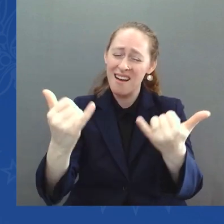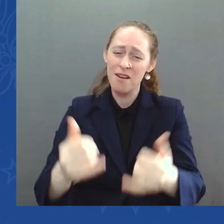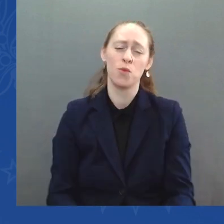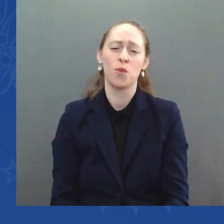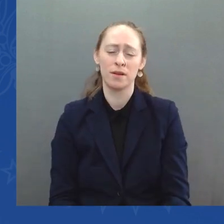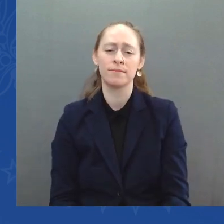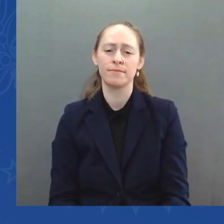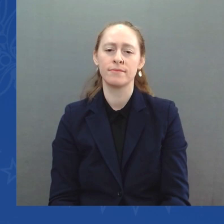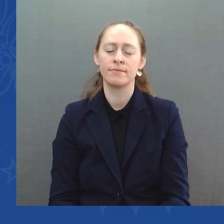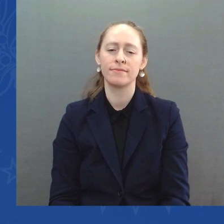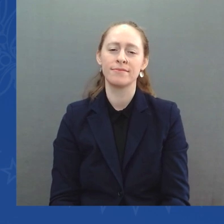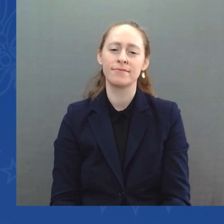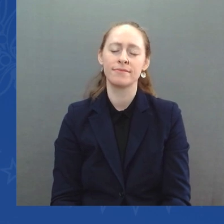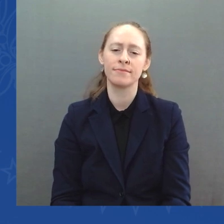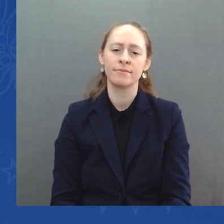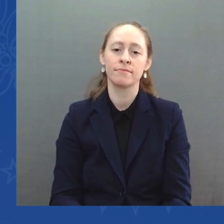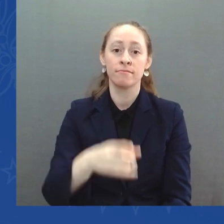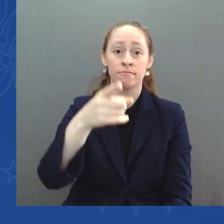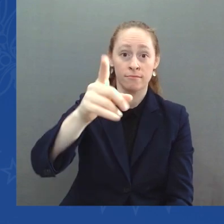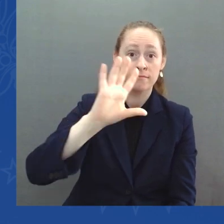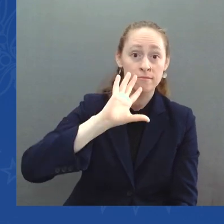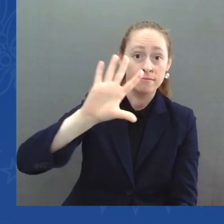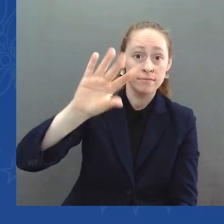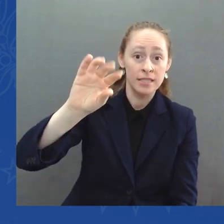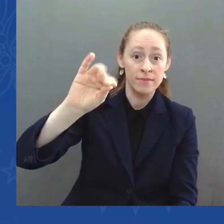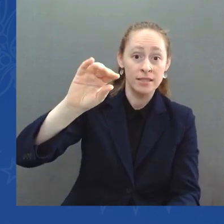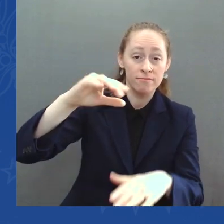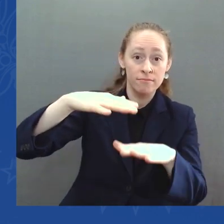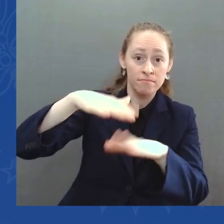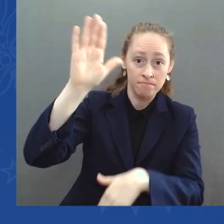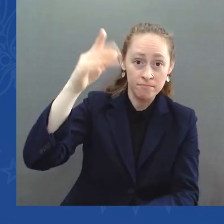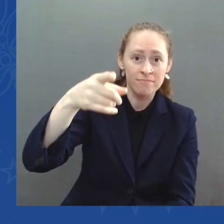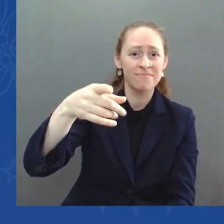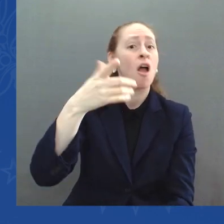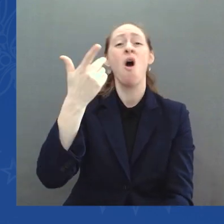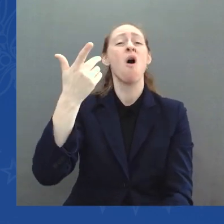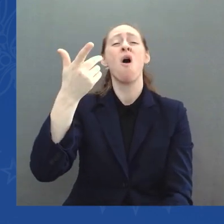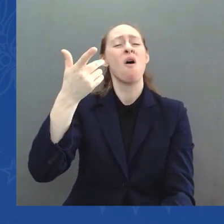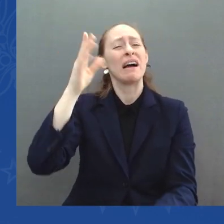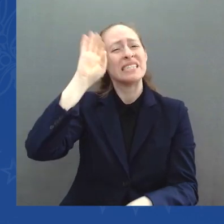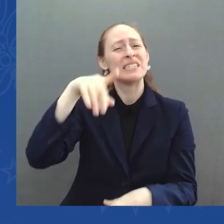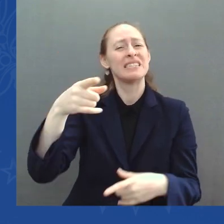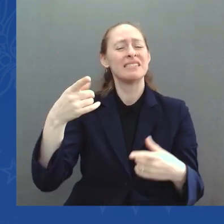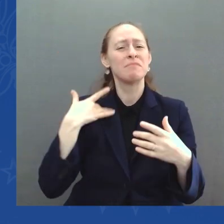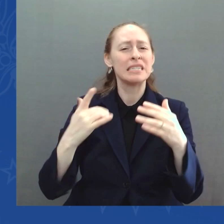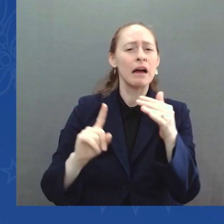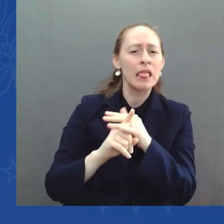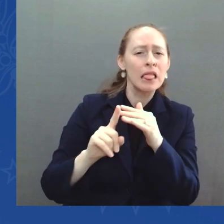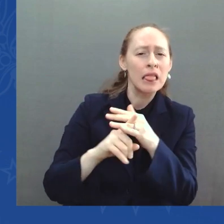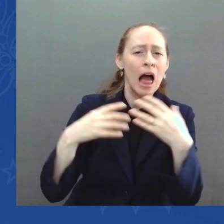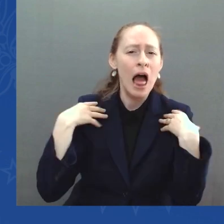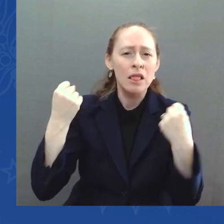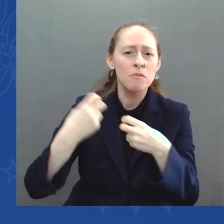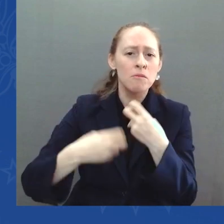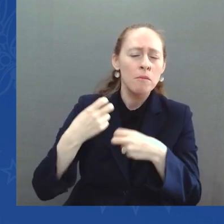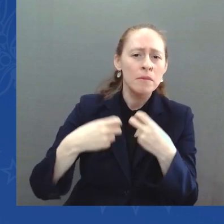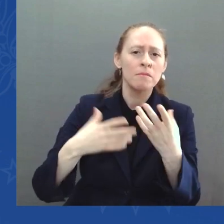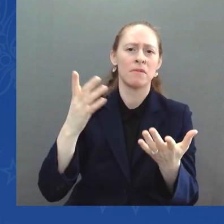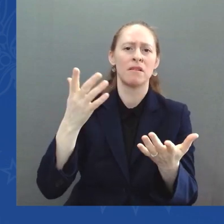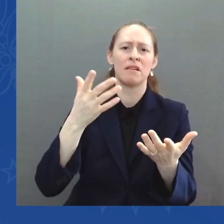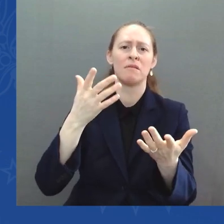are immunocompromised, can now get even more protection than they have from the initial first